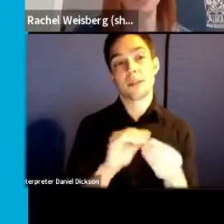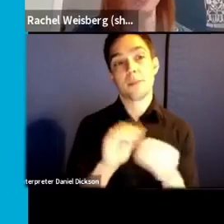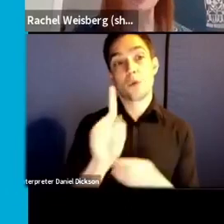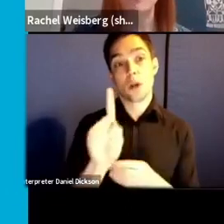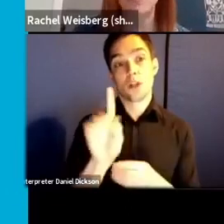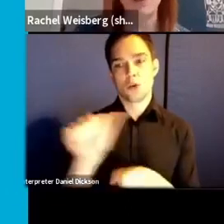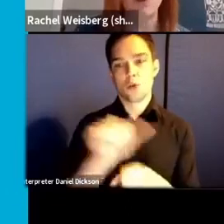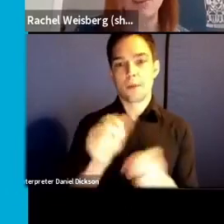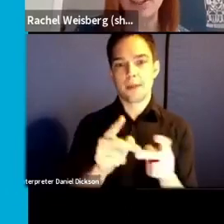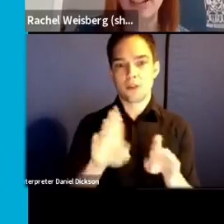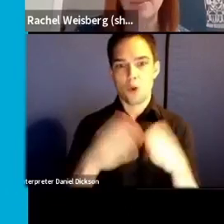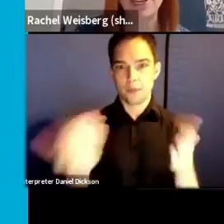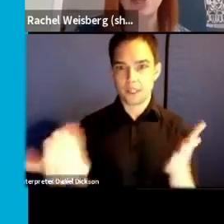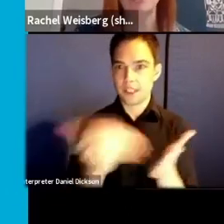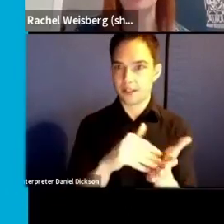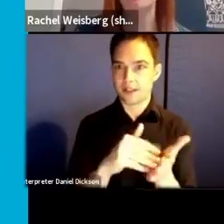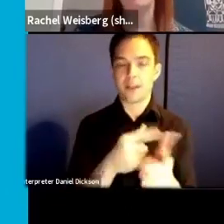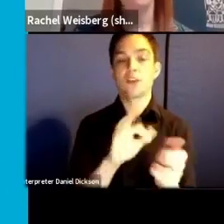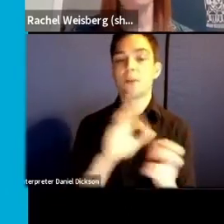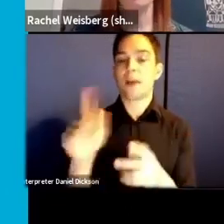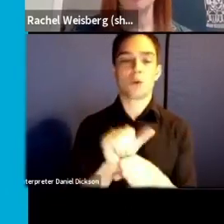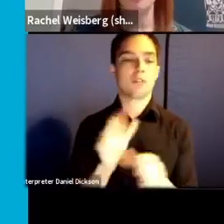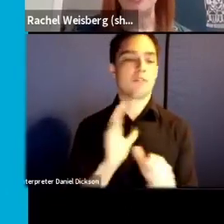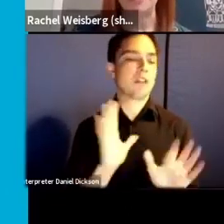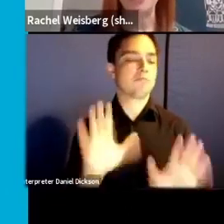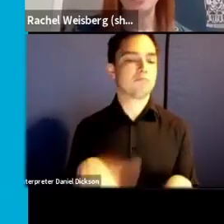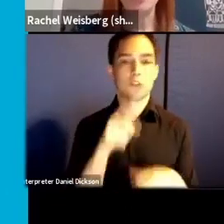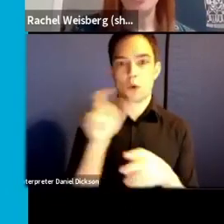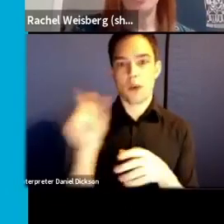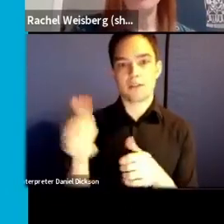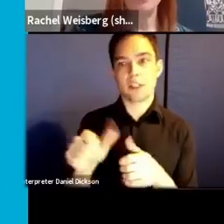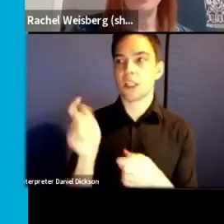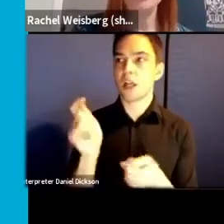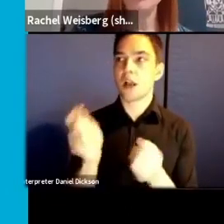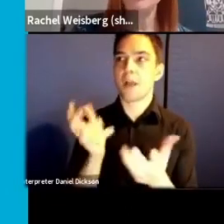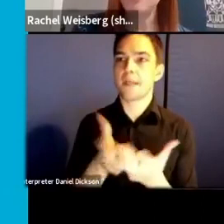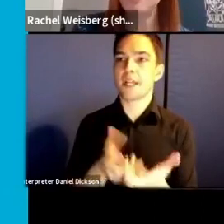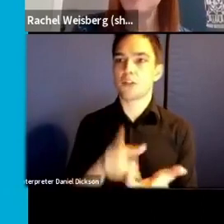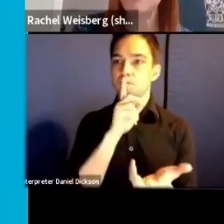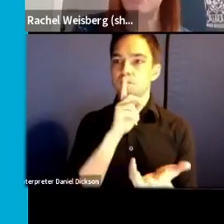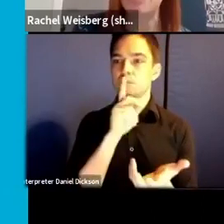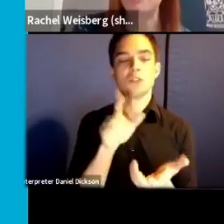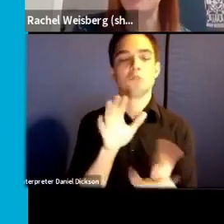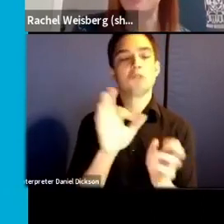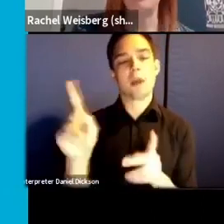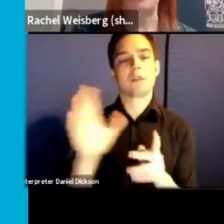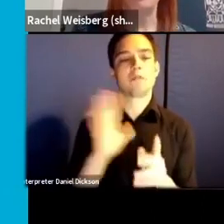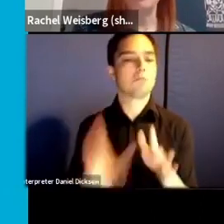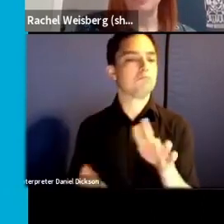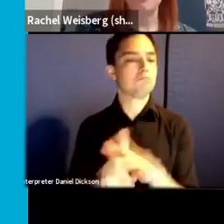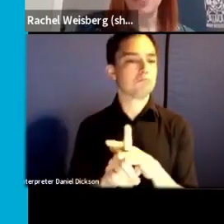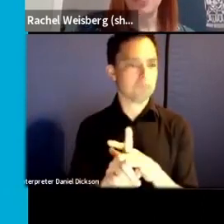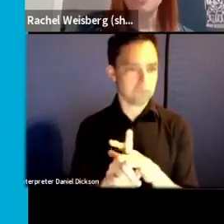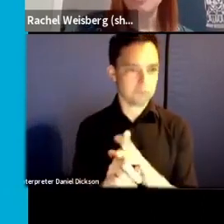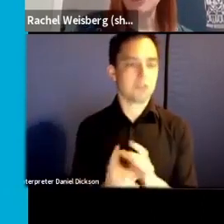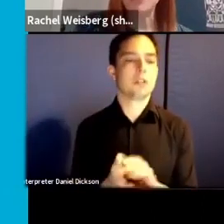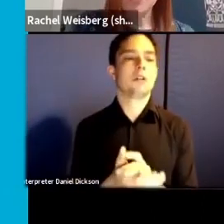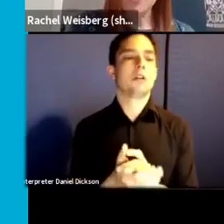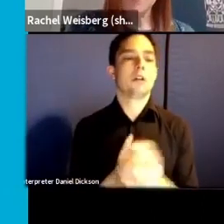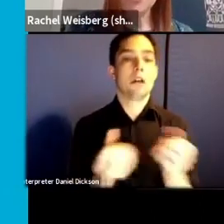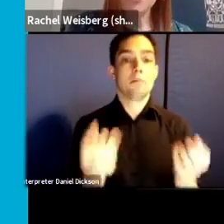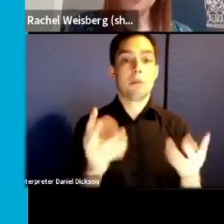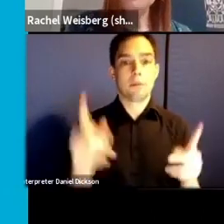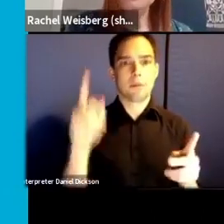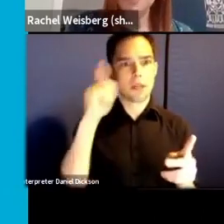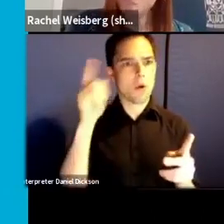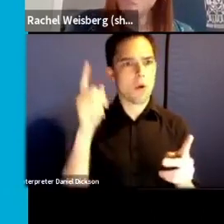is reopening and you just go back to work. You don't ask for any formal accommodations, you just go back. And a lot of people might be thinking,